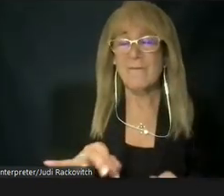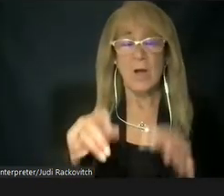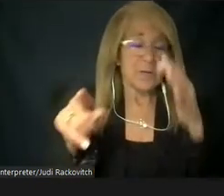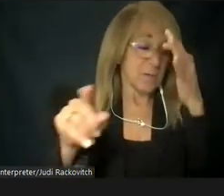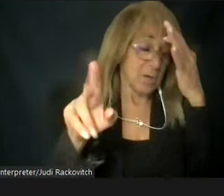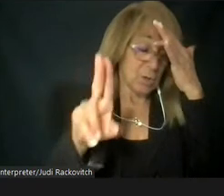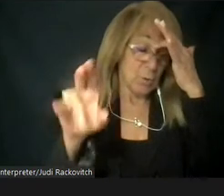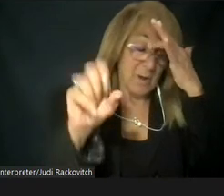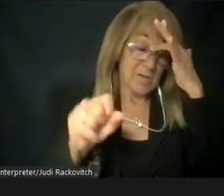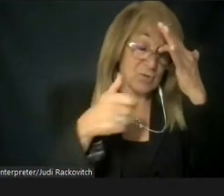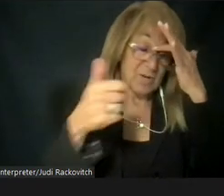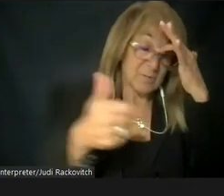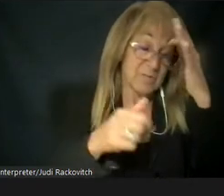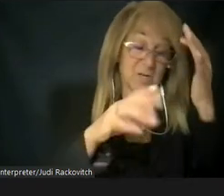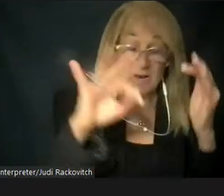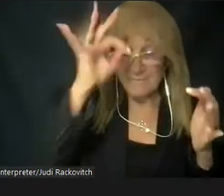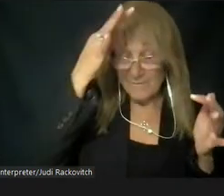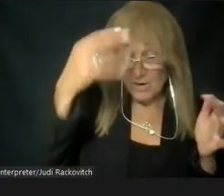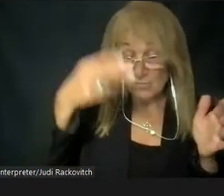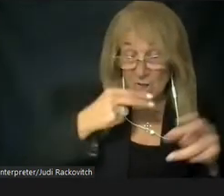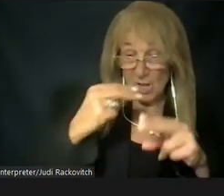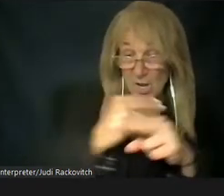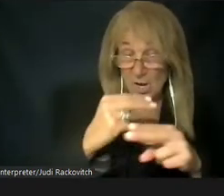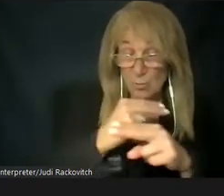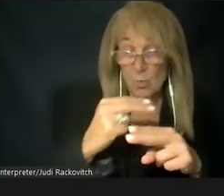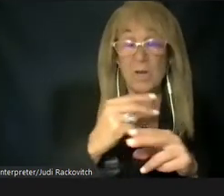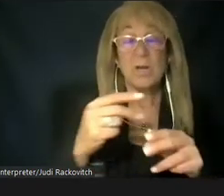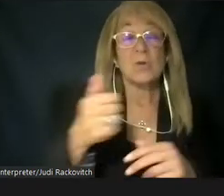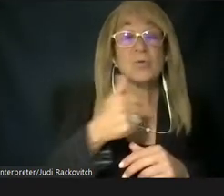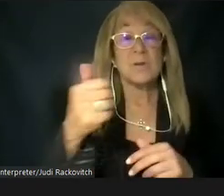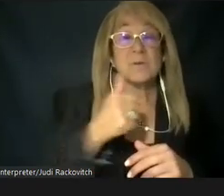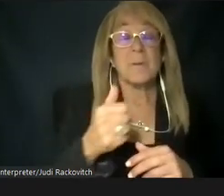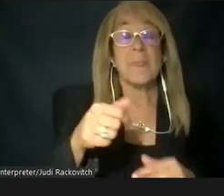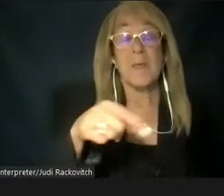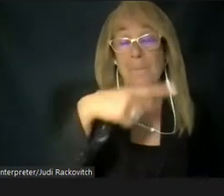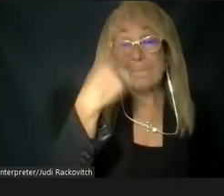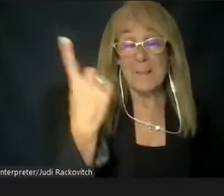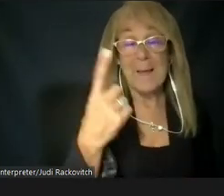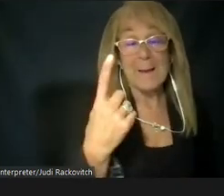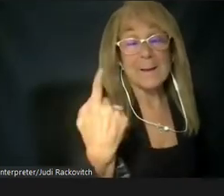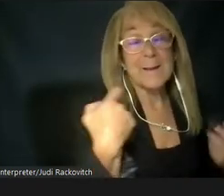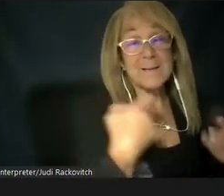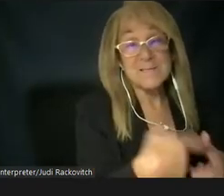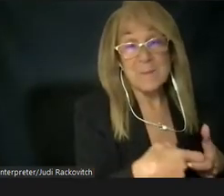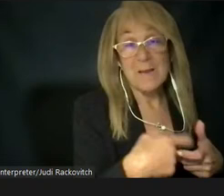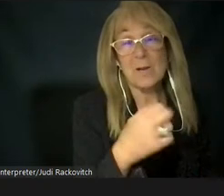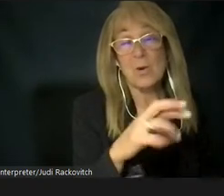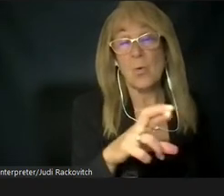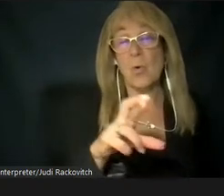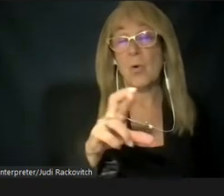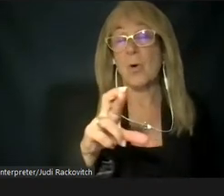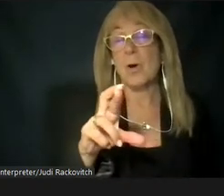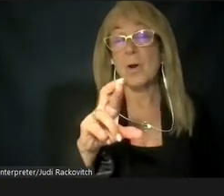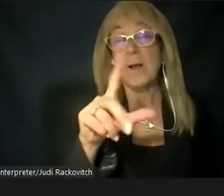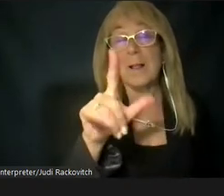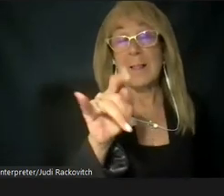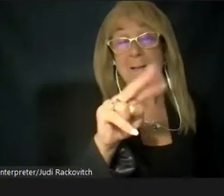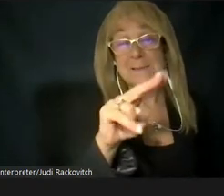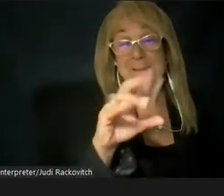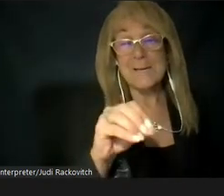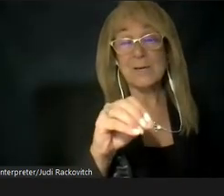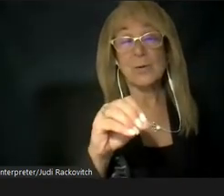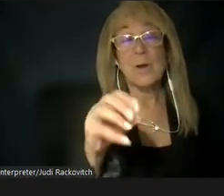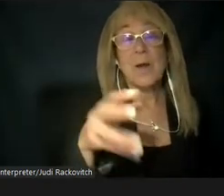Administration as a person who identifies as Black, Hispanic, or Latino, Asian, or Asian American, American, Indian, Alaskan,